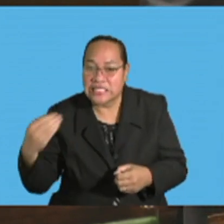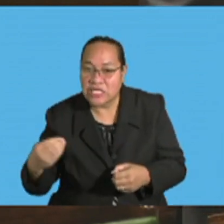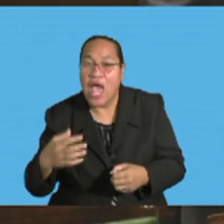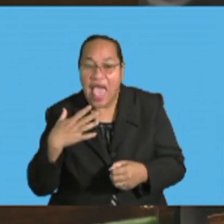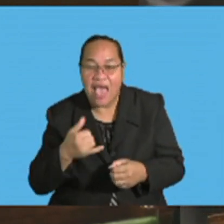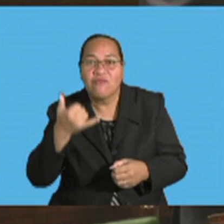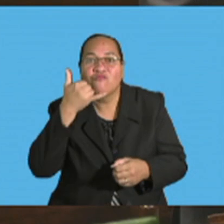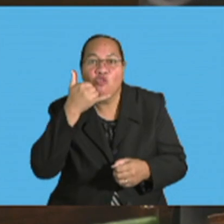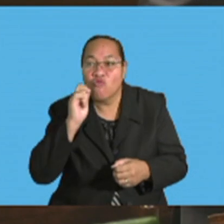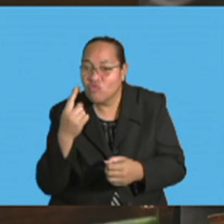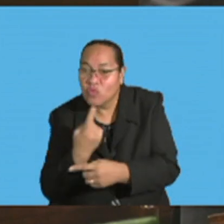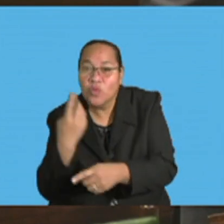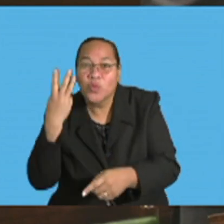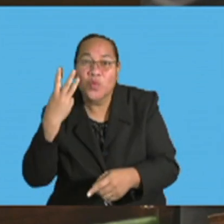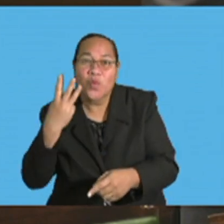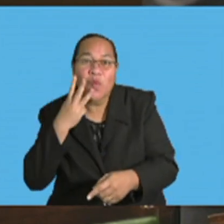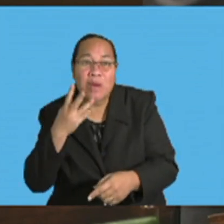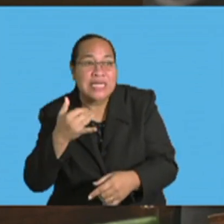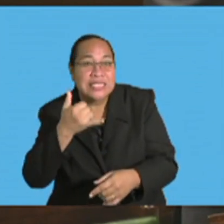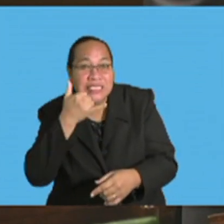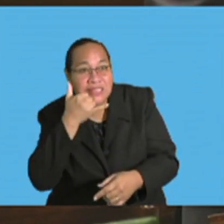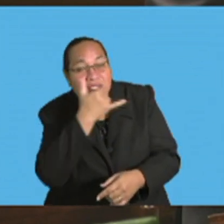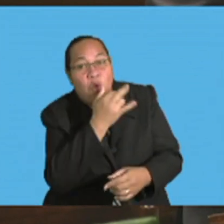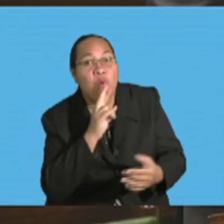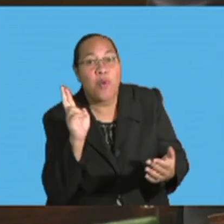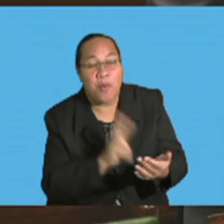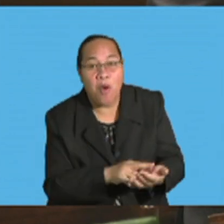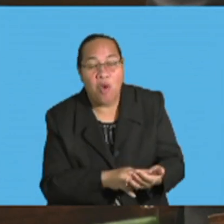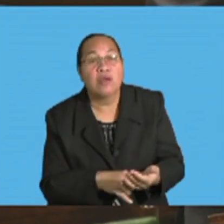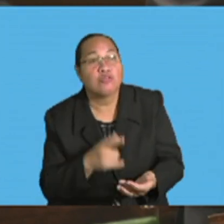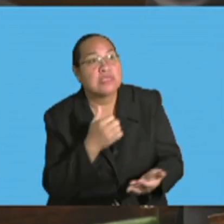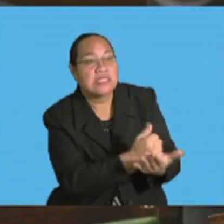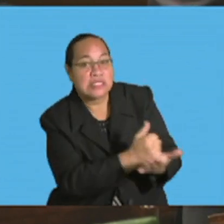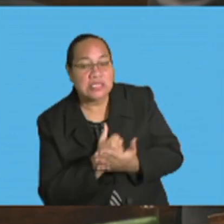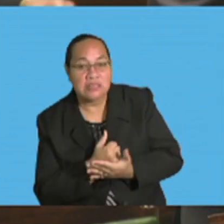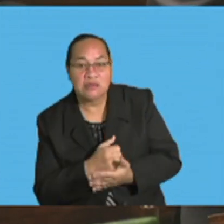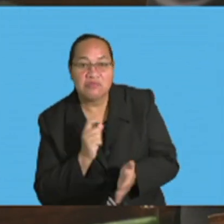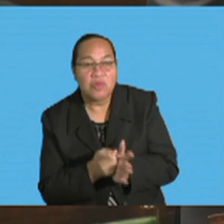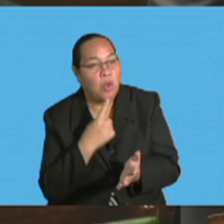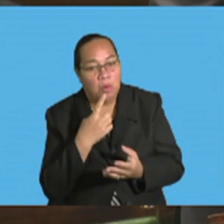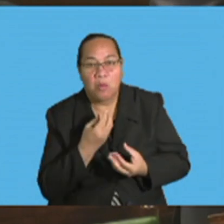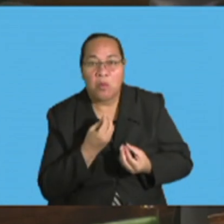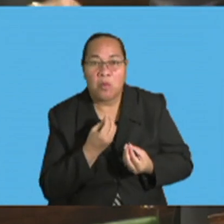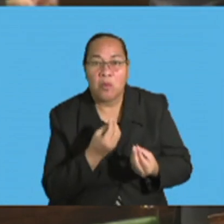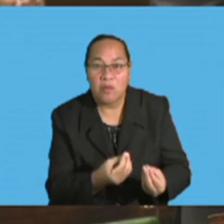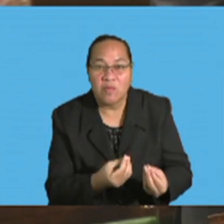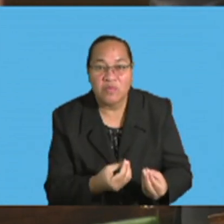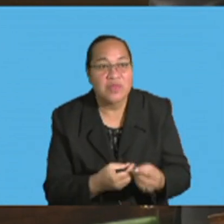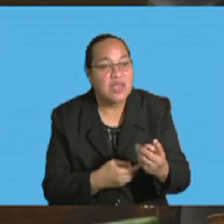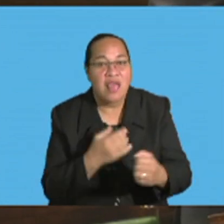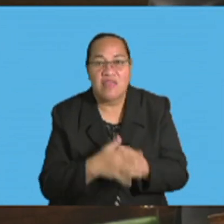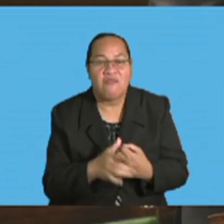24/7, where they can report domestic violence and seek assistance. He didn't choose to